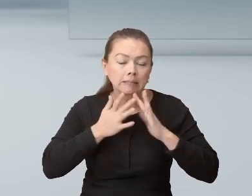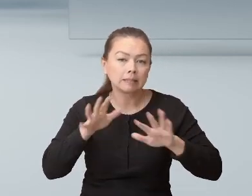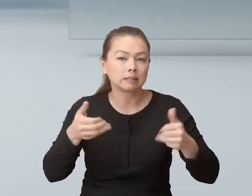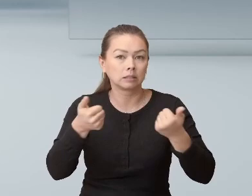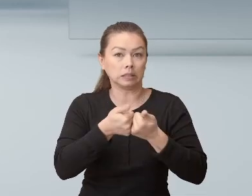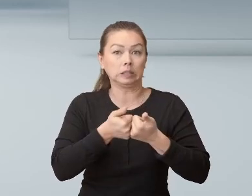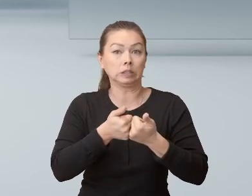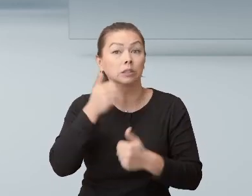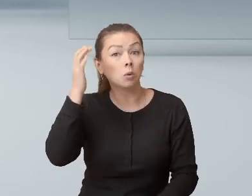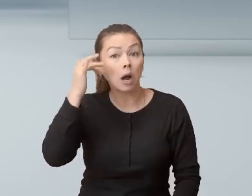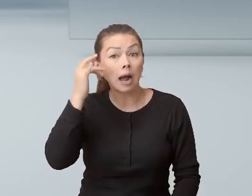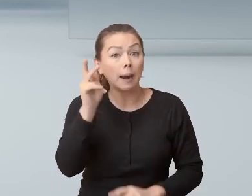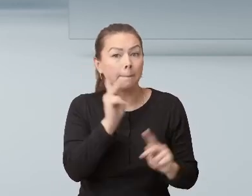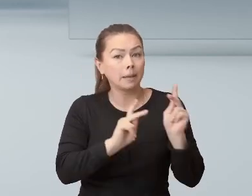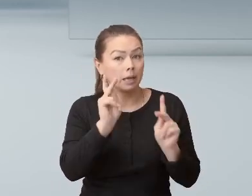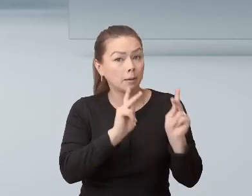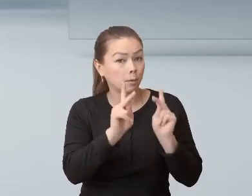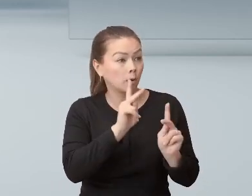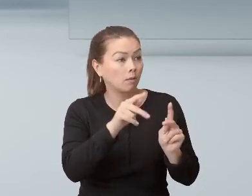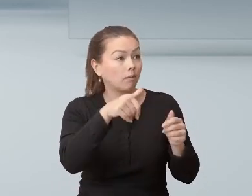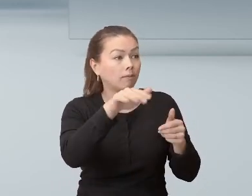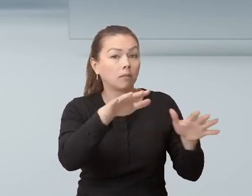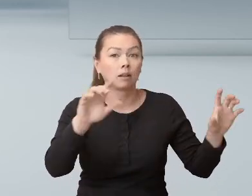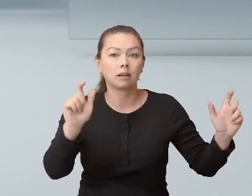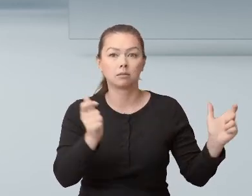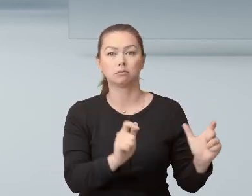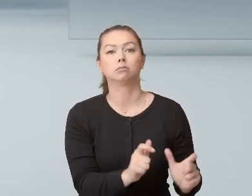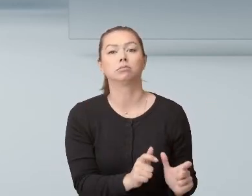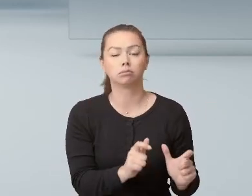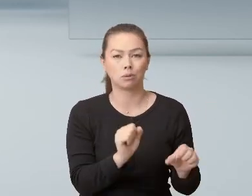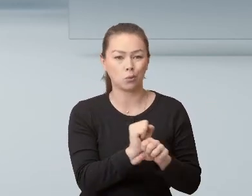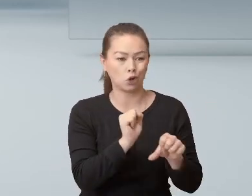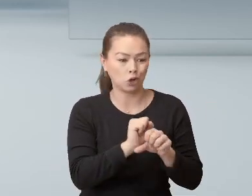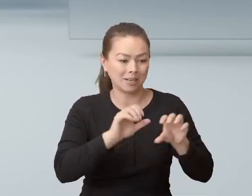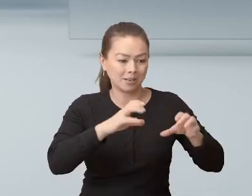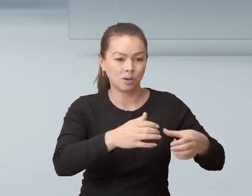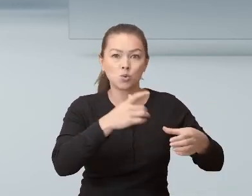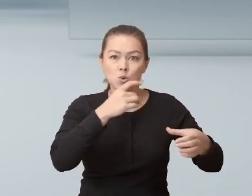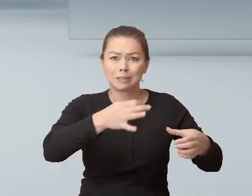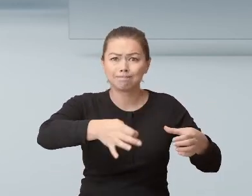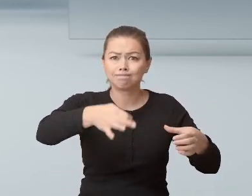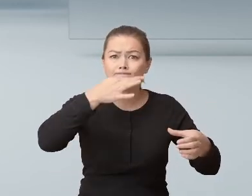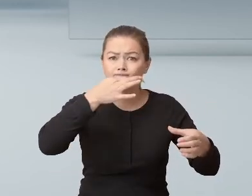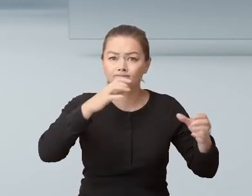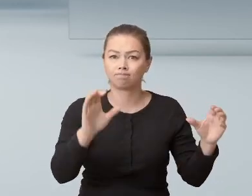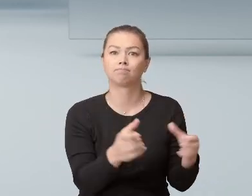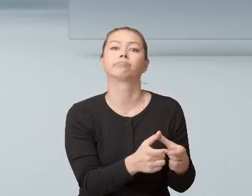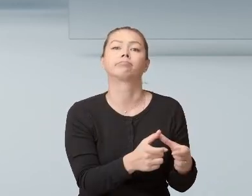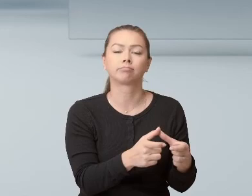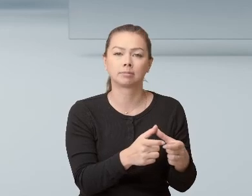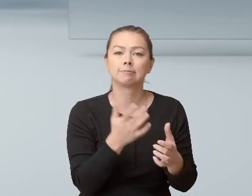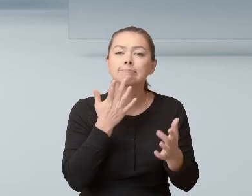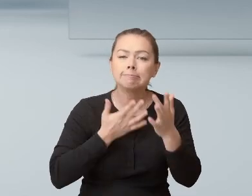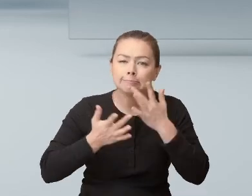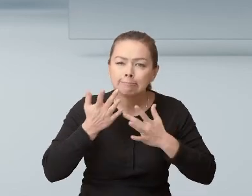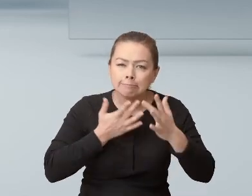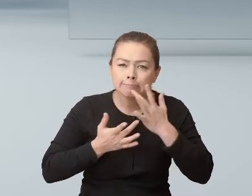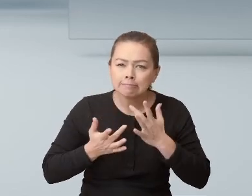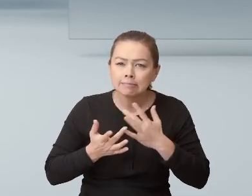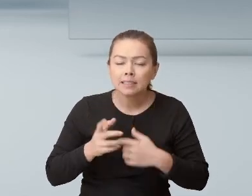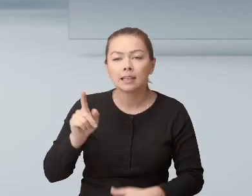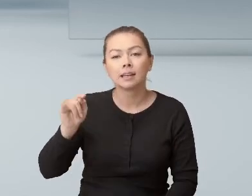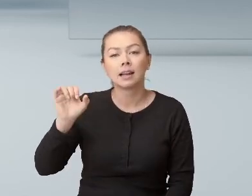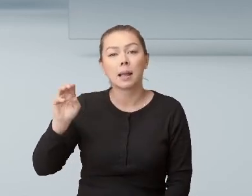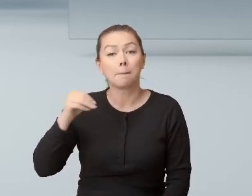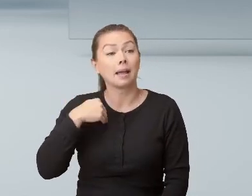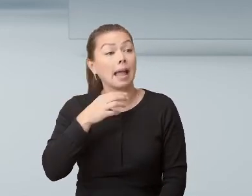that are continuing to contribute support to those types of systems. Well, the other thing too is if you can find them, they're very expensive because they